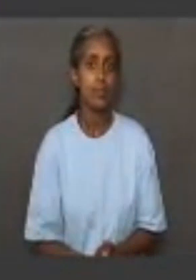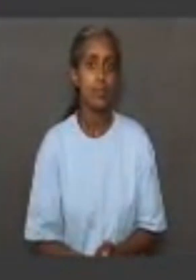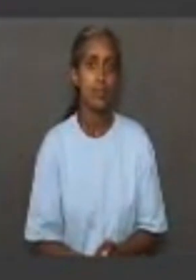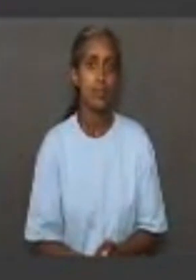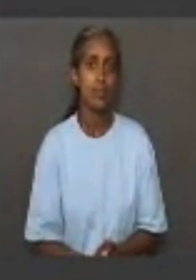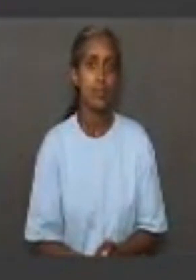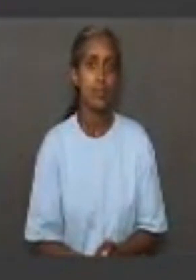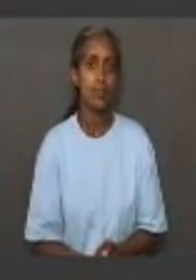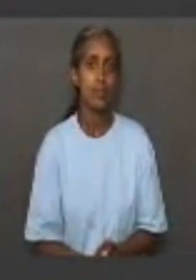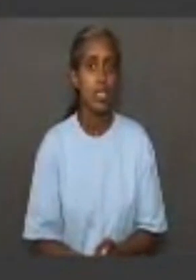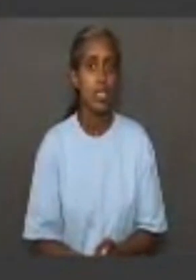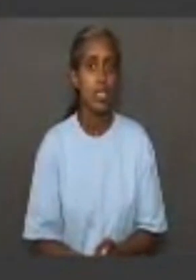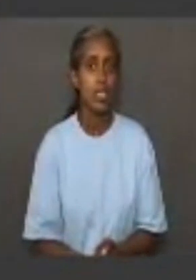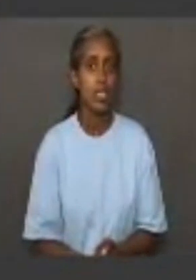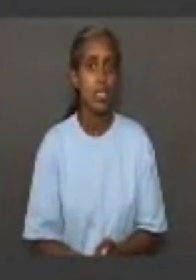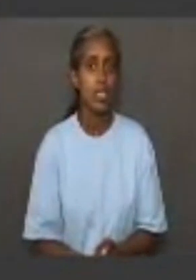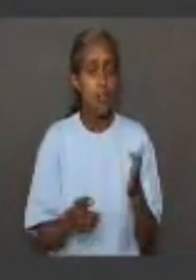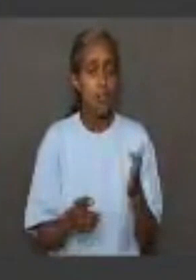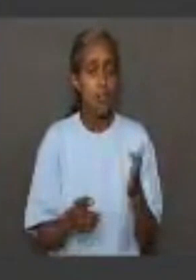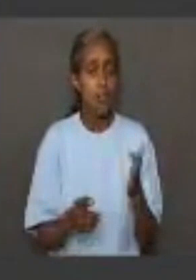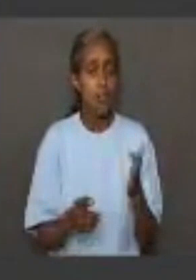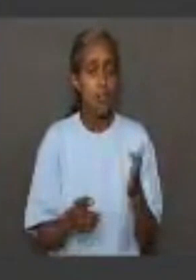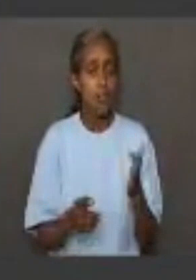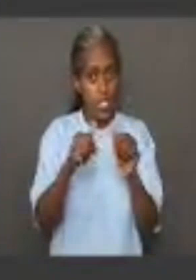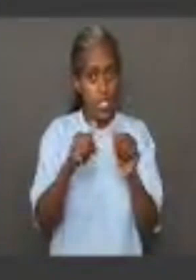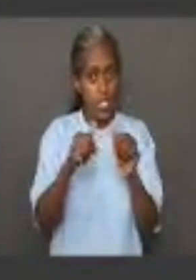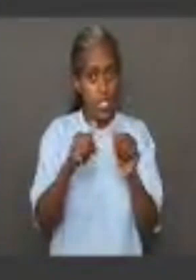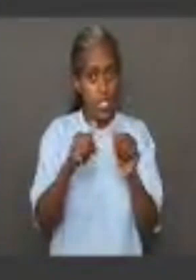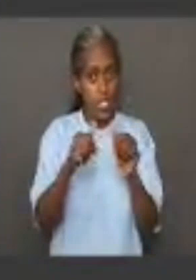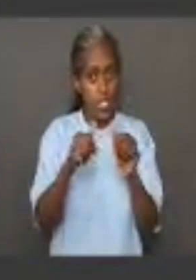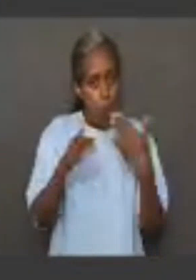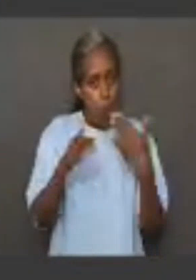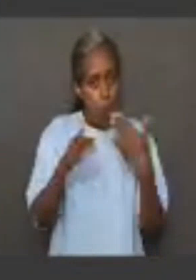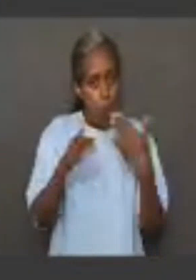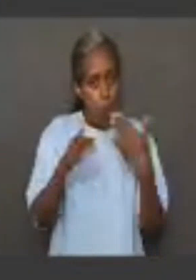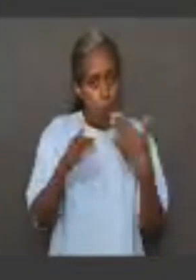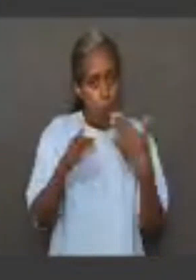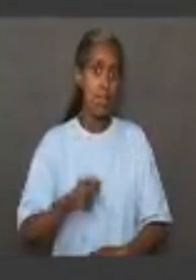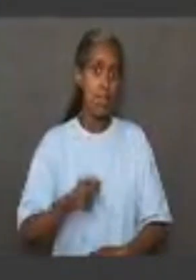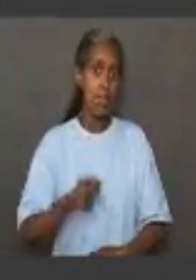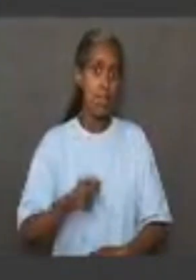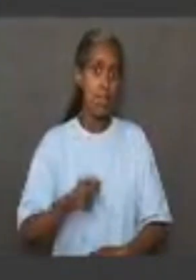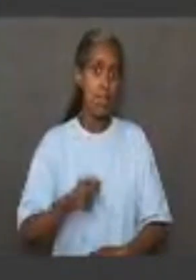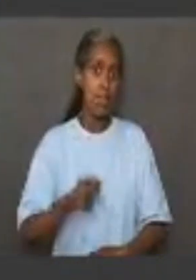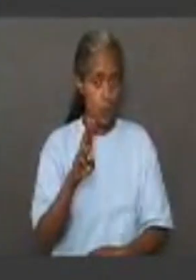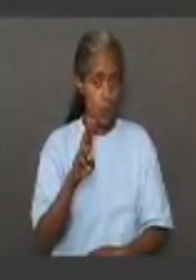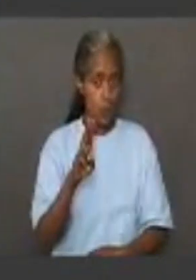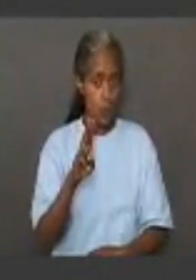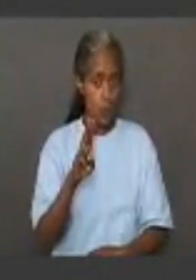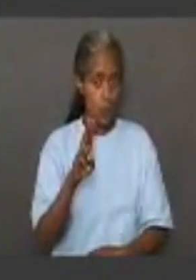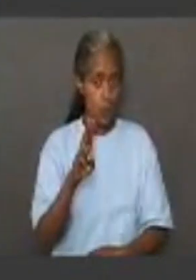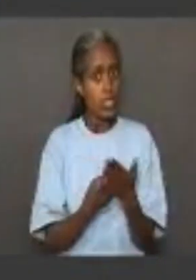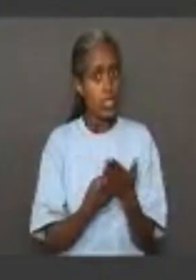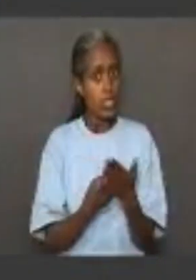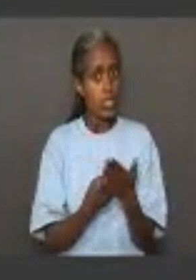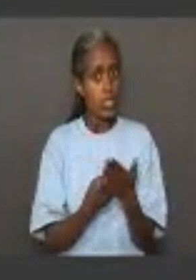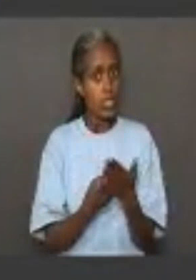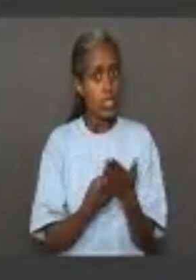The fourth region has all the elements of U that are in neither